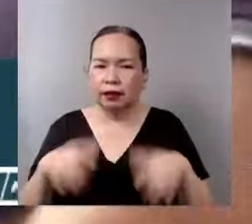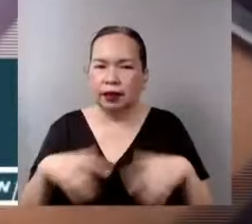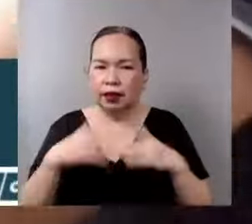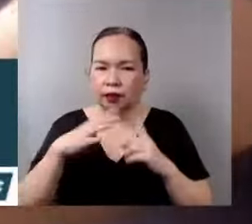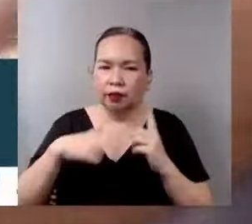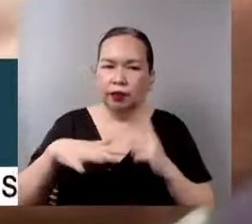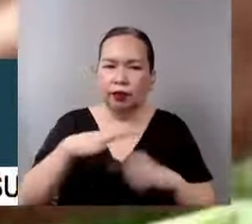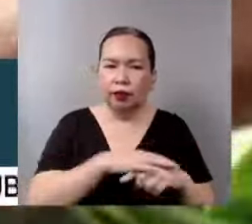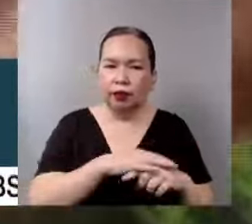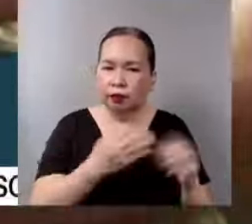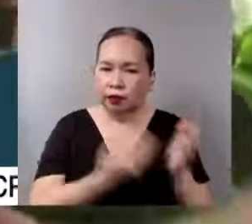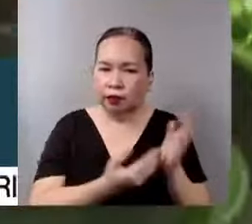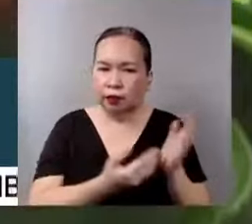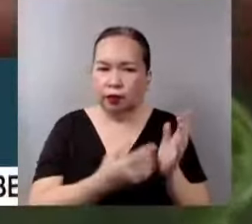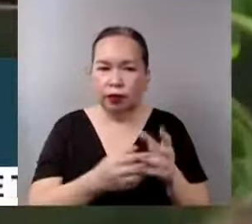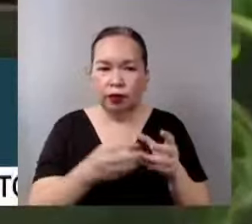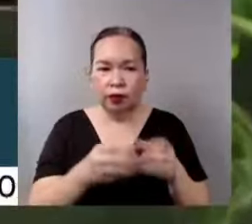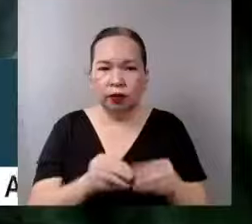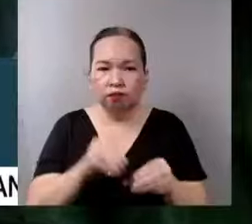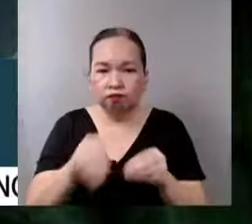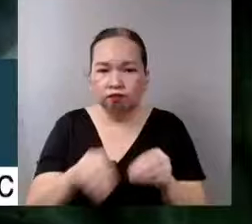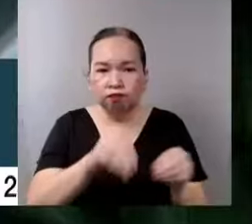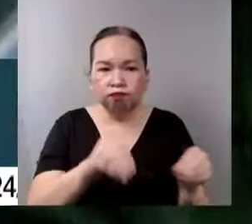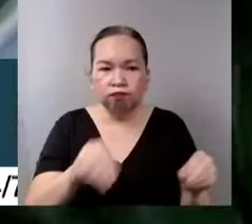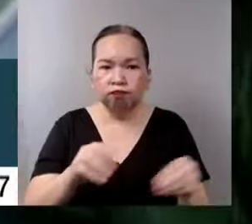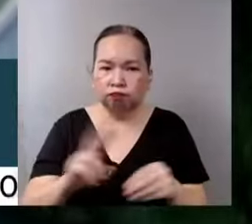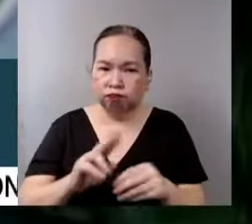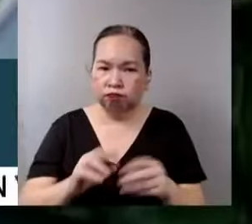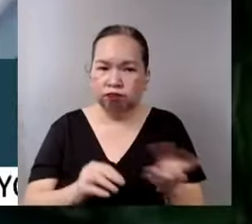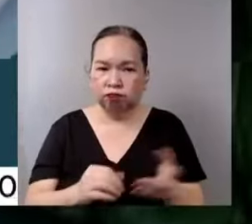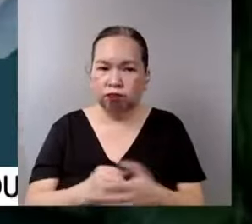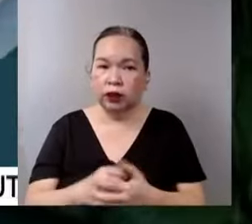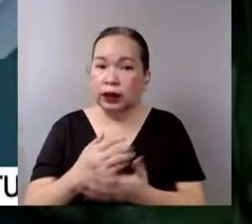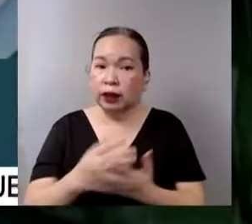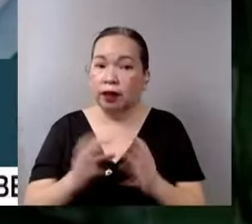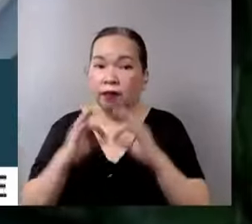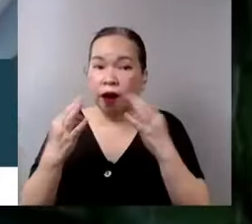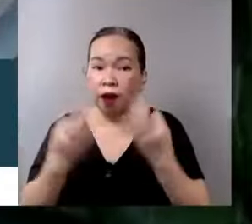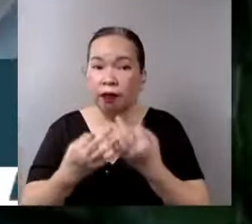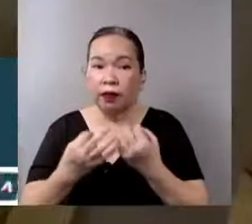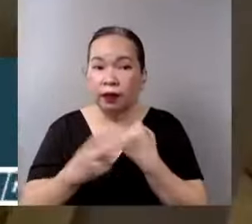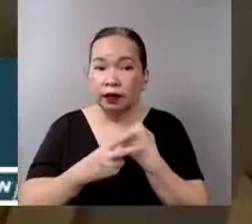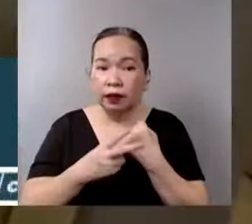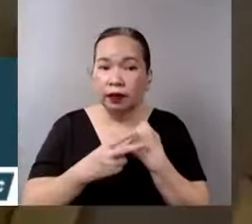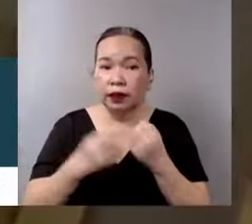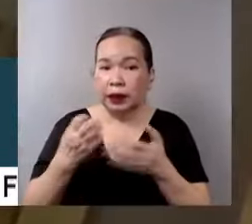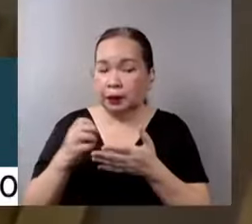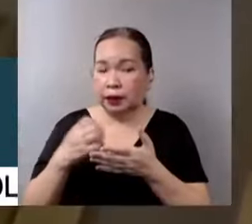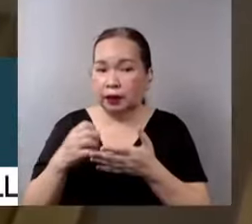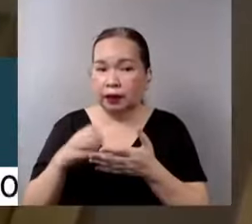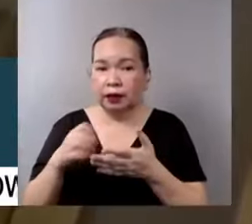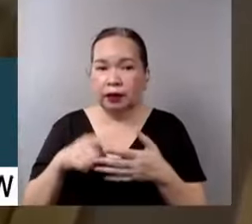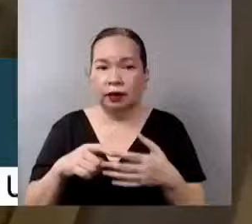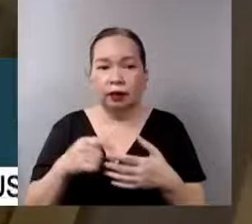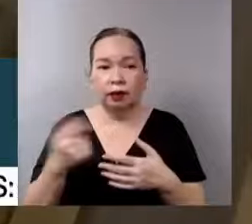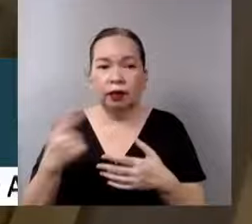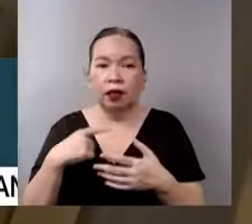evidence suggests it's a growing trend in the country, as some families try to save on costs of living, while others hope to